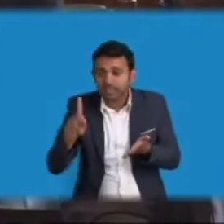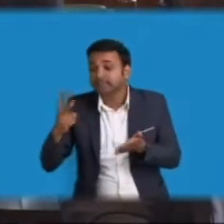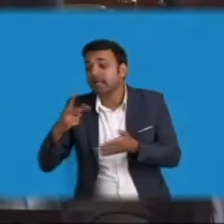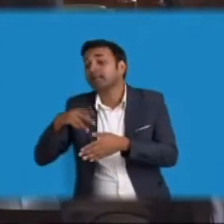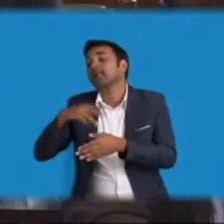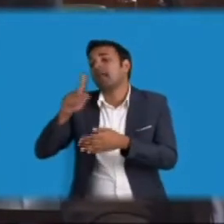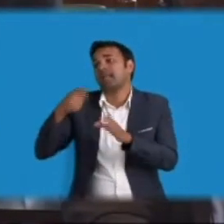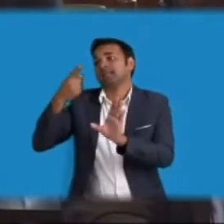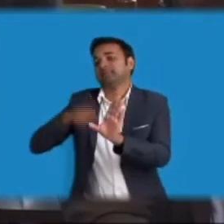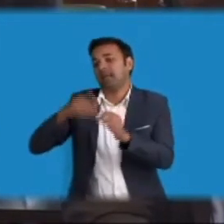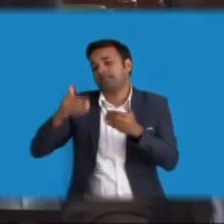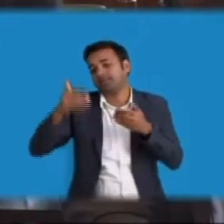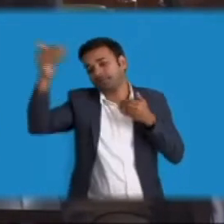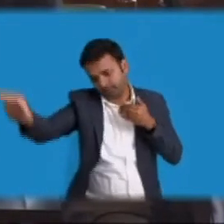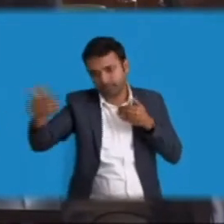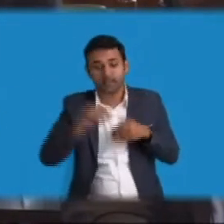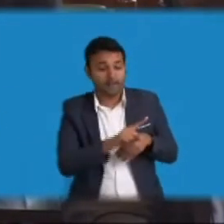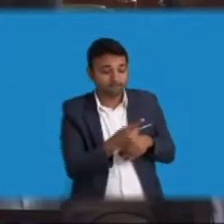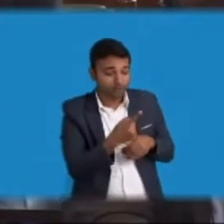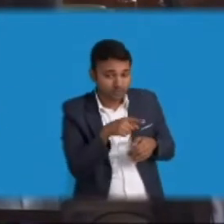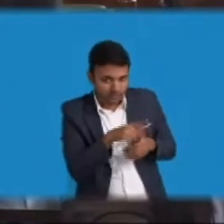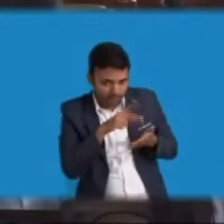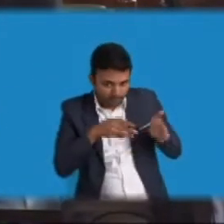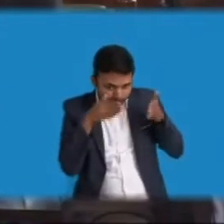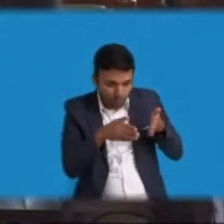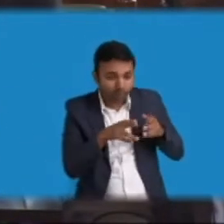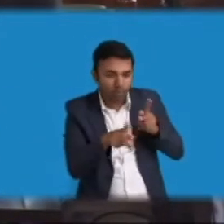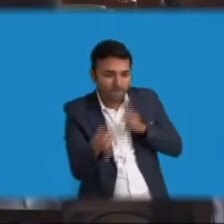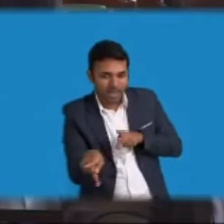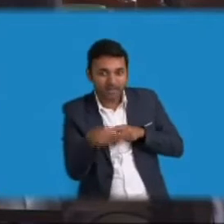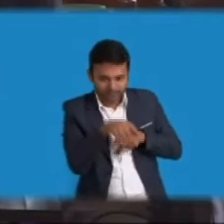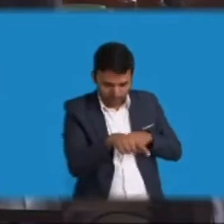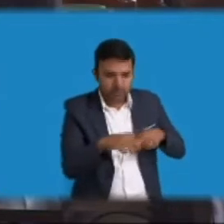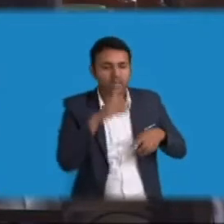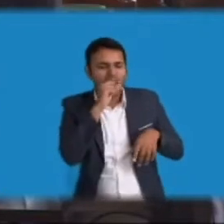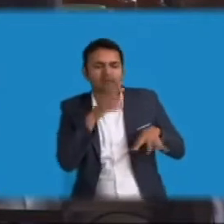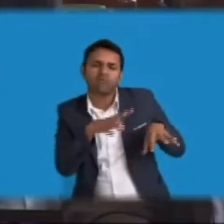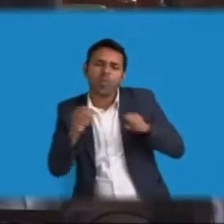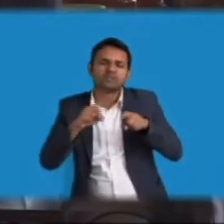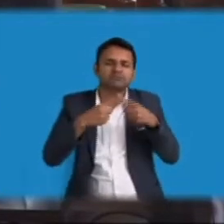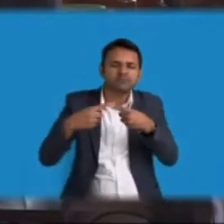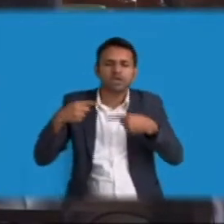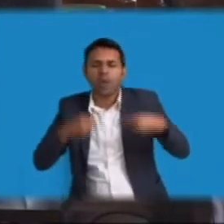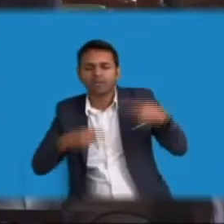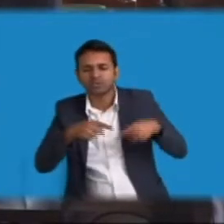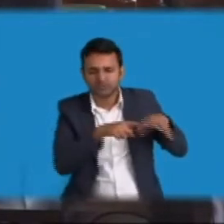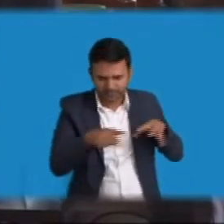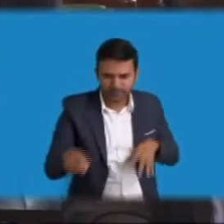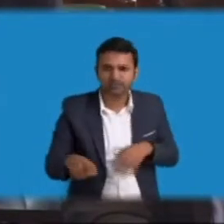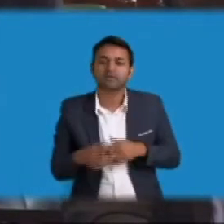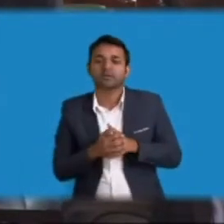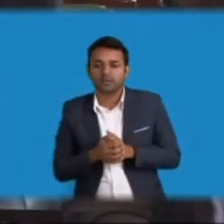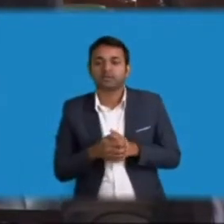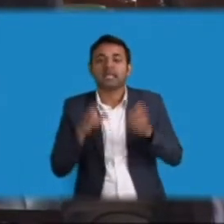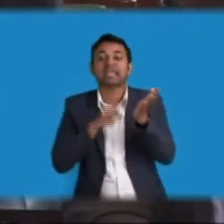enable Lemi to host competitions. Nasinu. Madam Speaker, I am pleased to report that works on the Valley